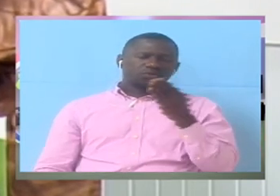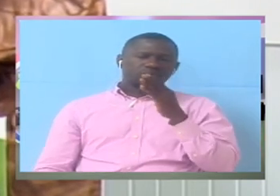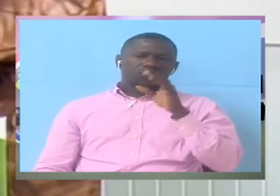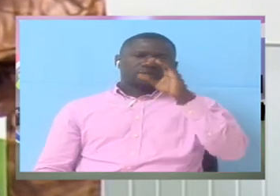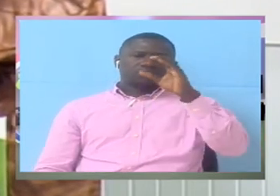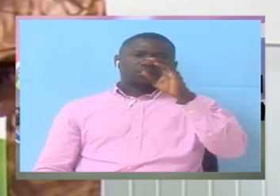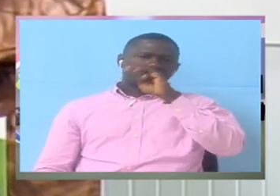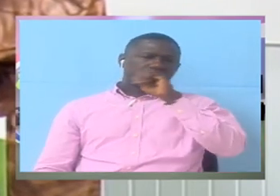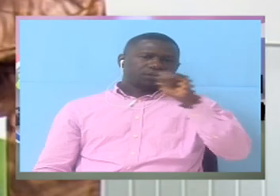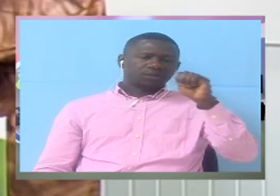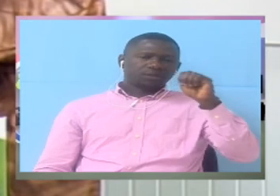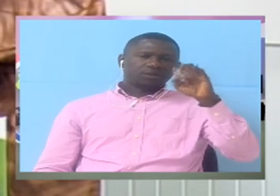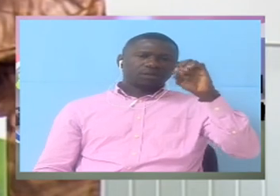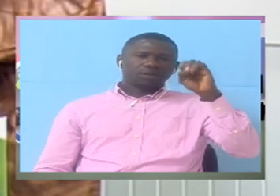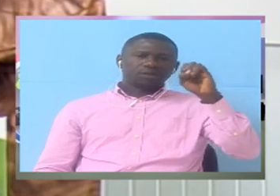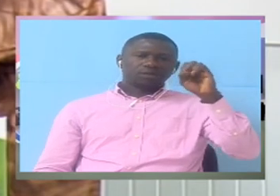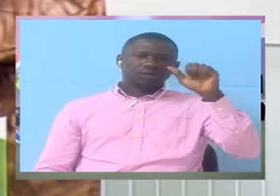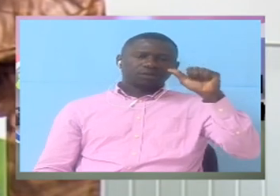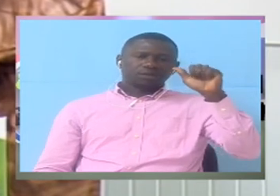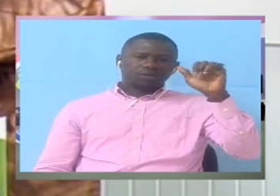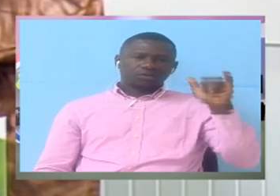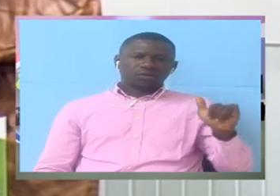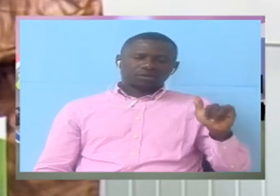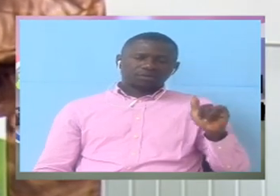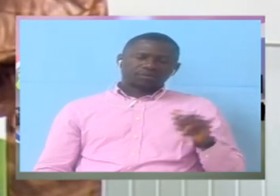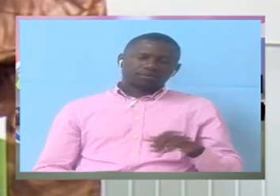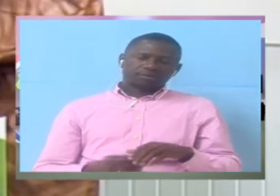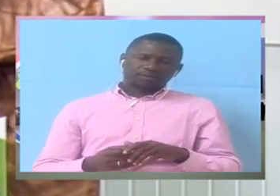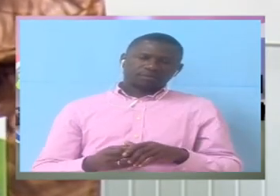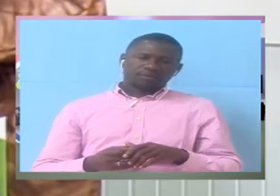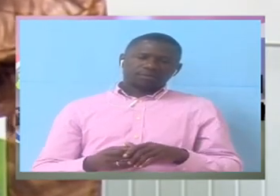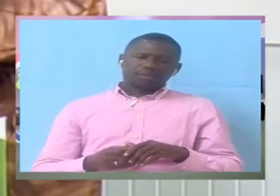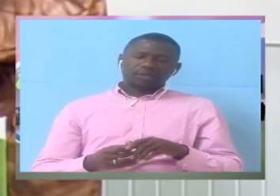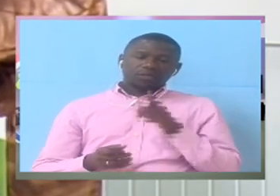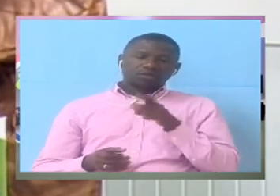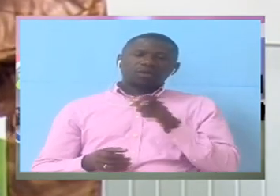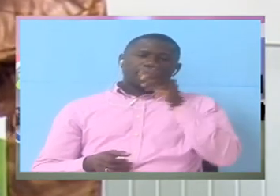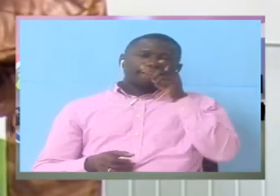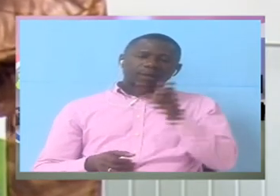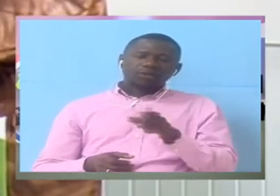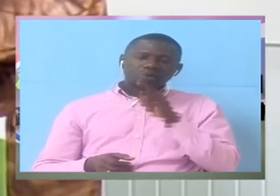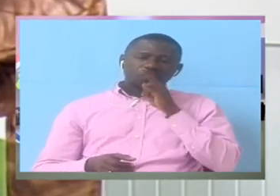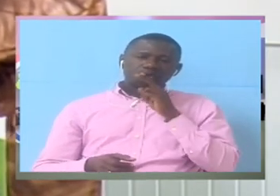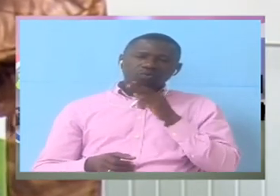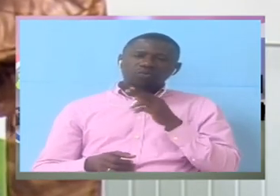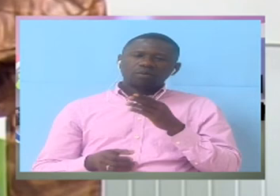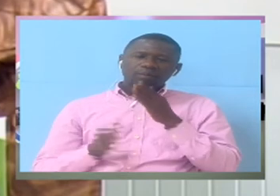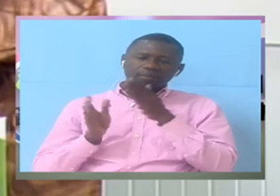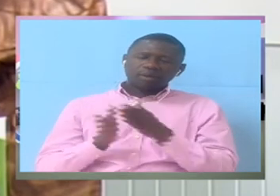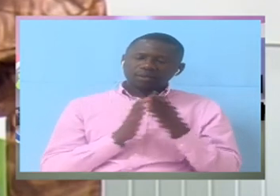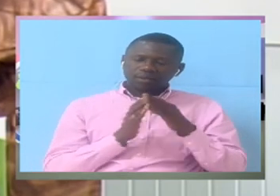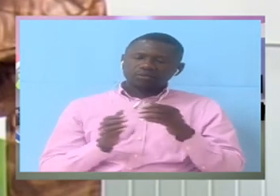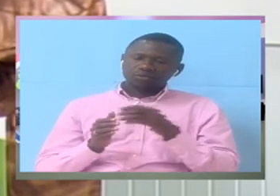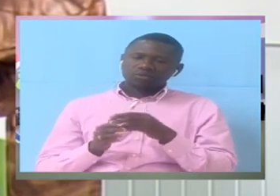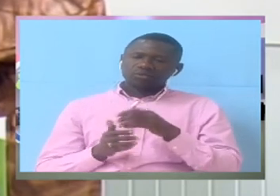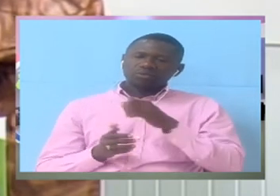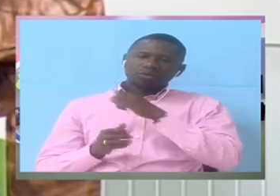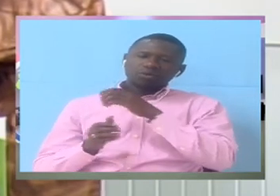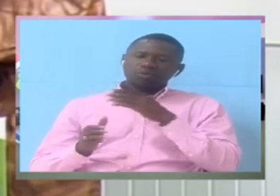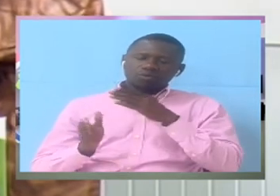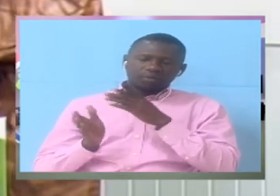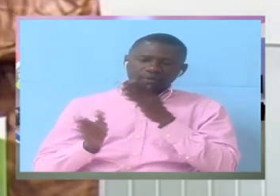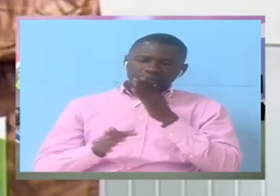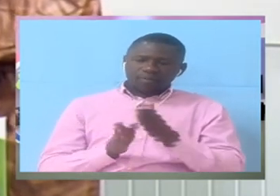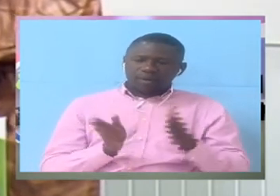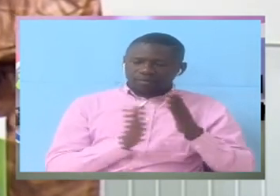ning kuko kudeta ke 81 iborta idunta. He was the guy who decided to stage